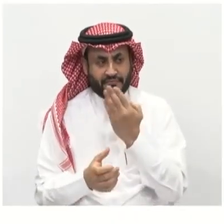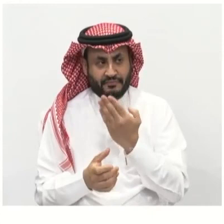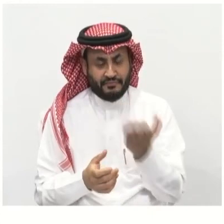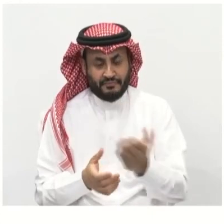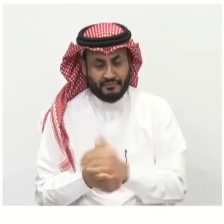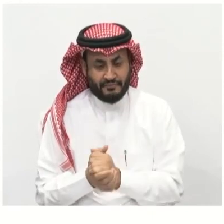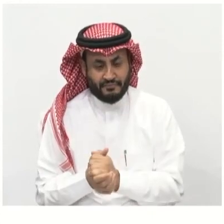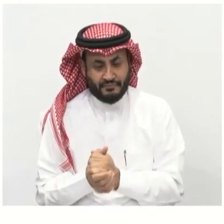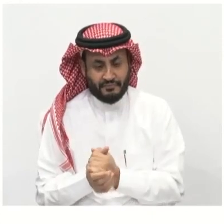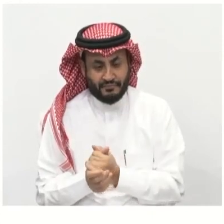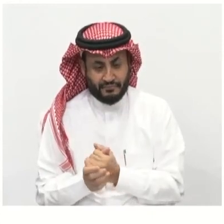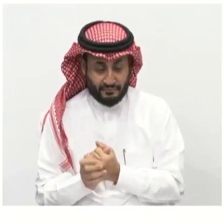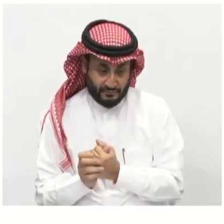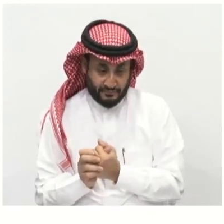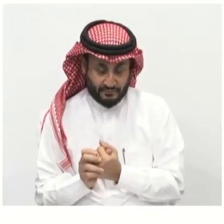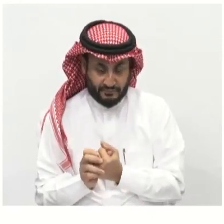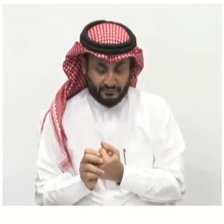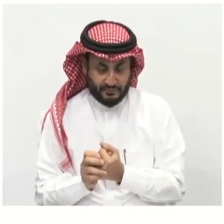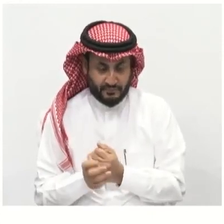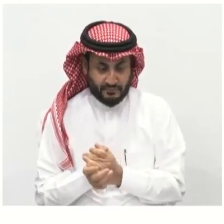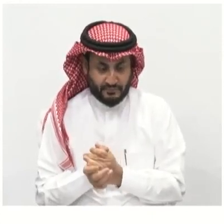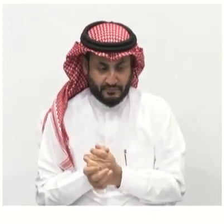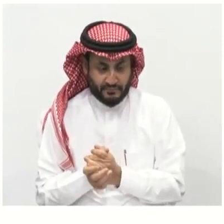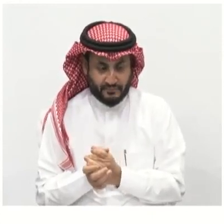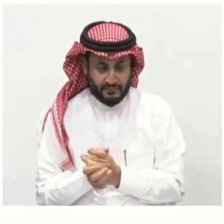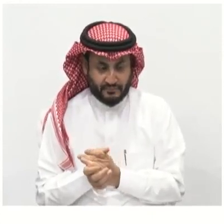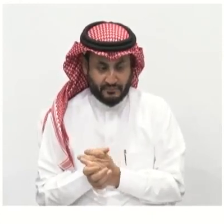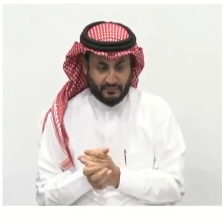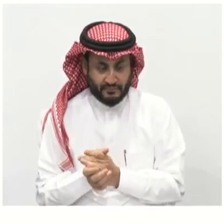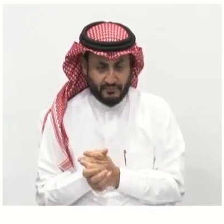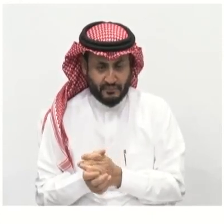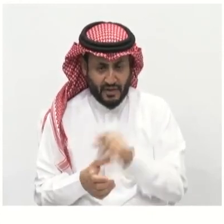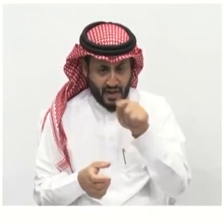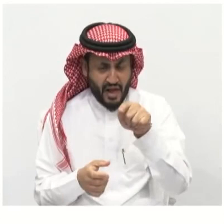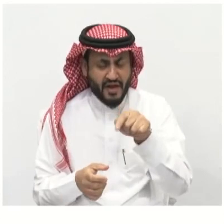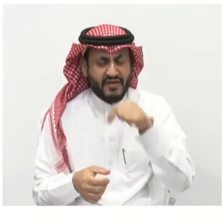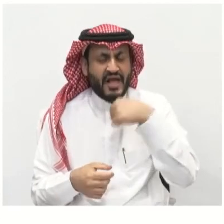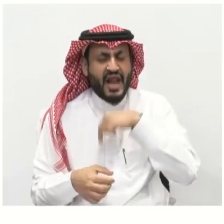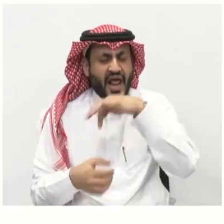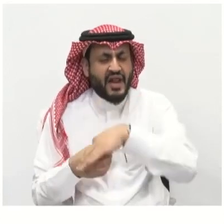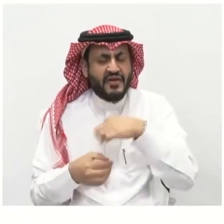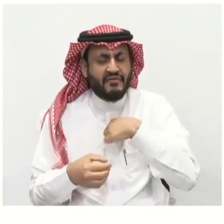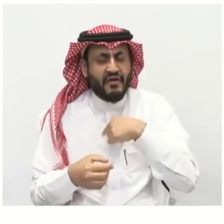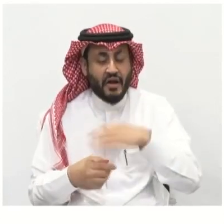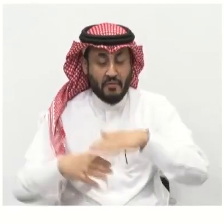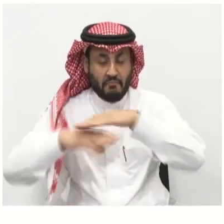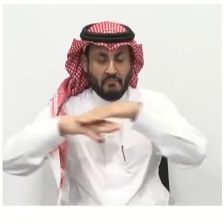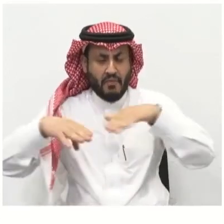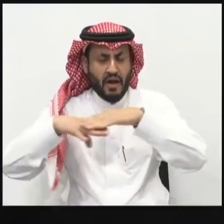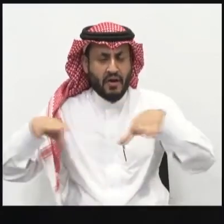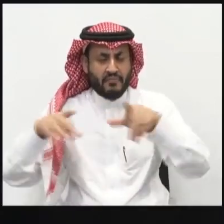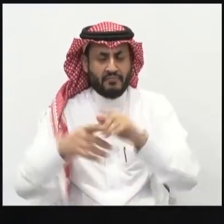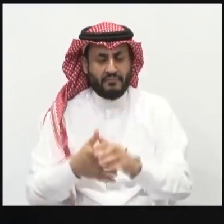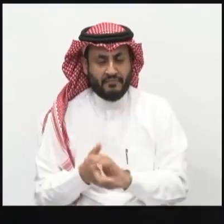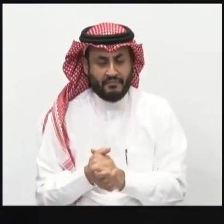together. It says here, you have something that makes you unique. Let's stop here